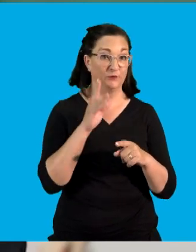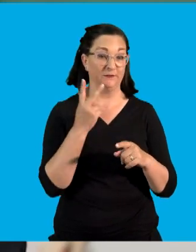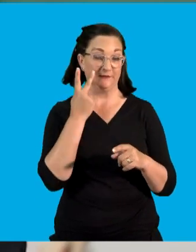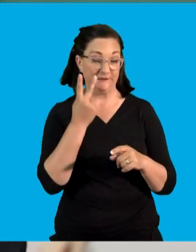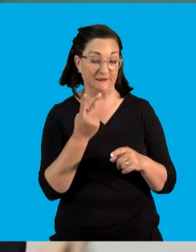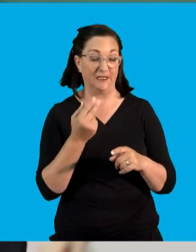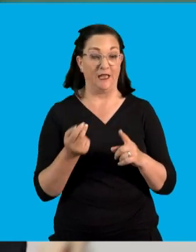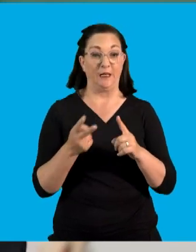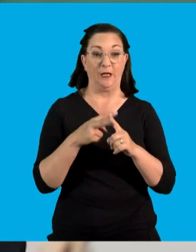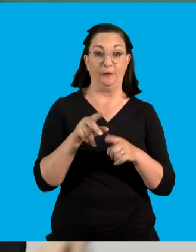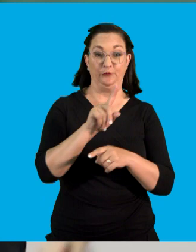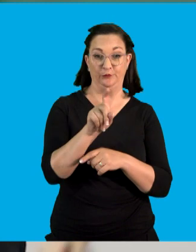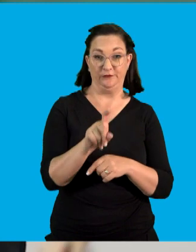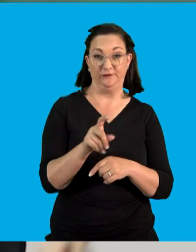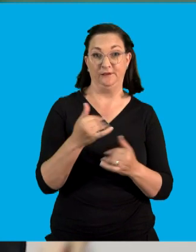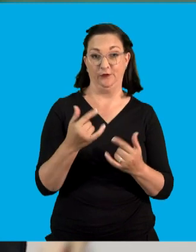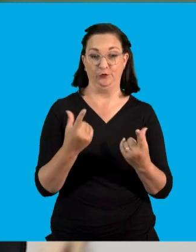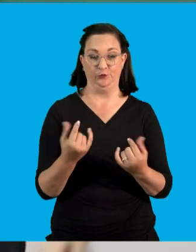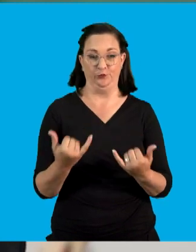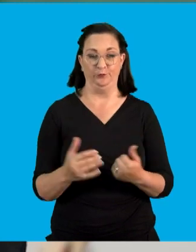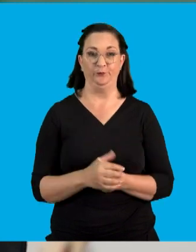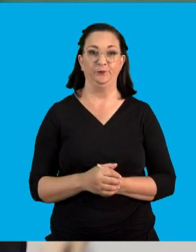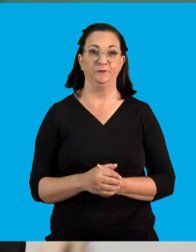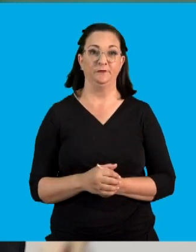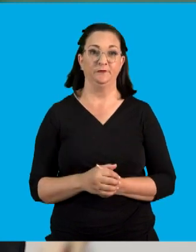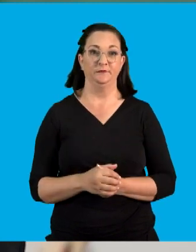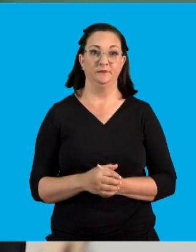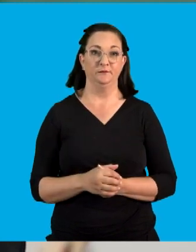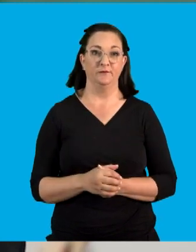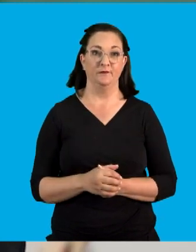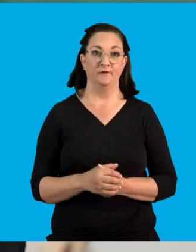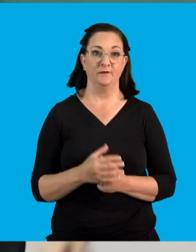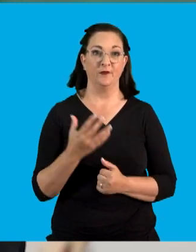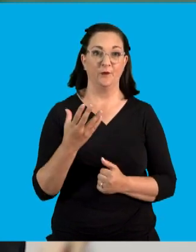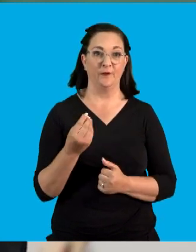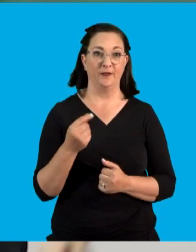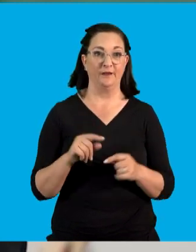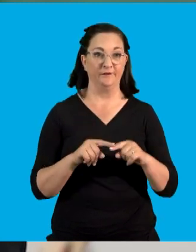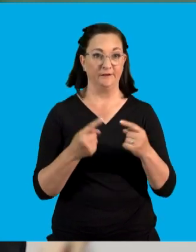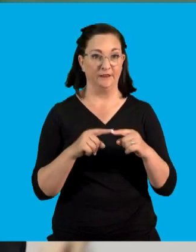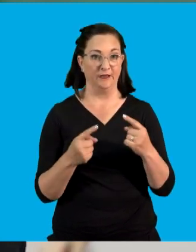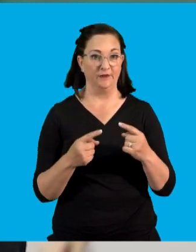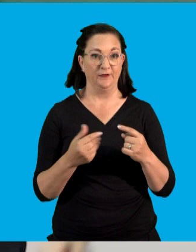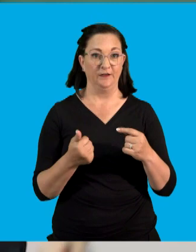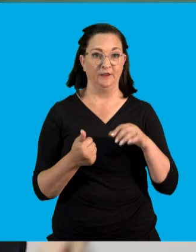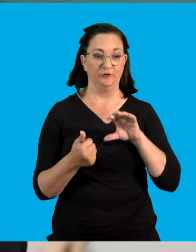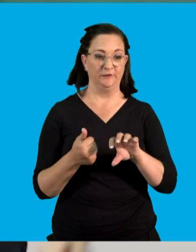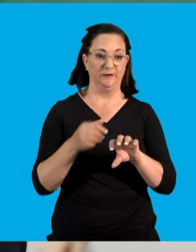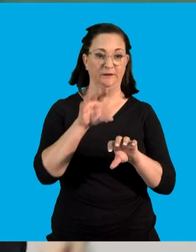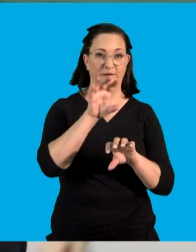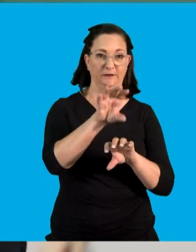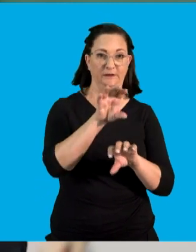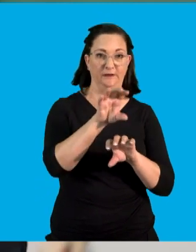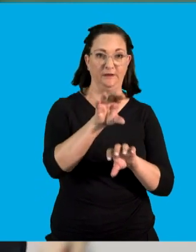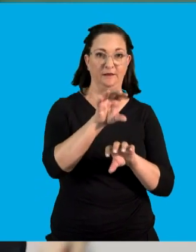some practice and application questions. So let's go ahead with our lesson. We have different cases where